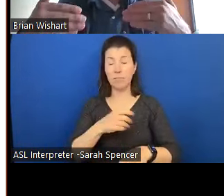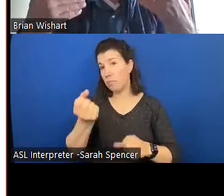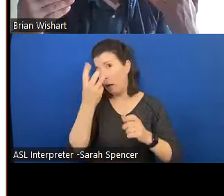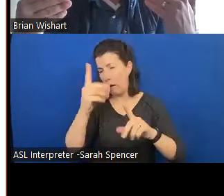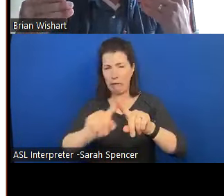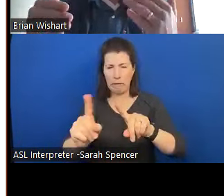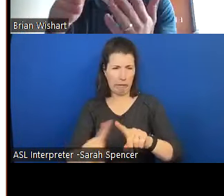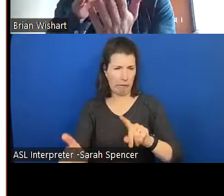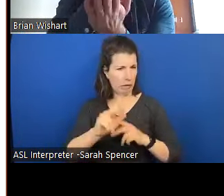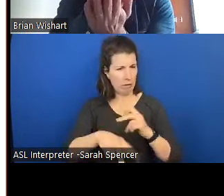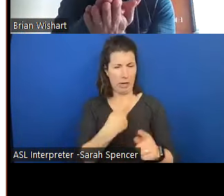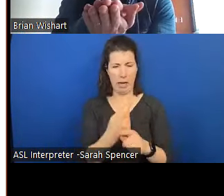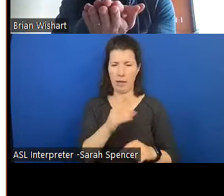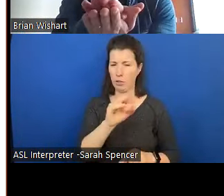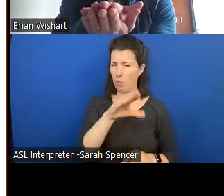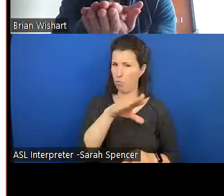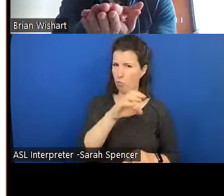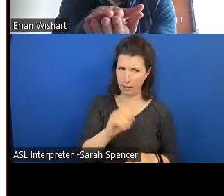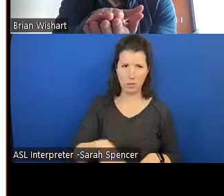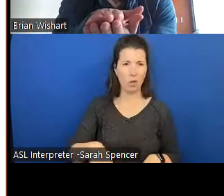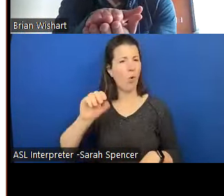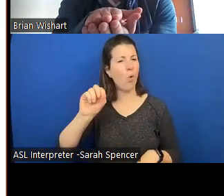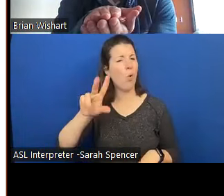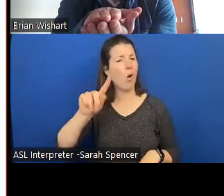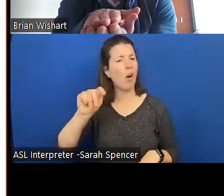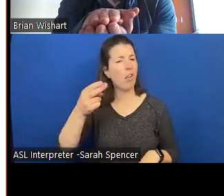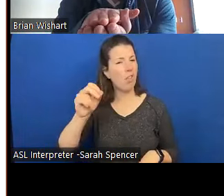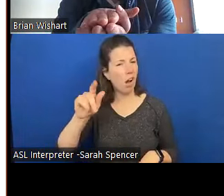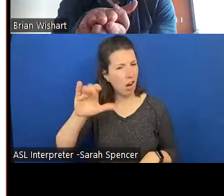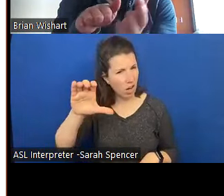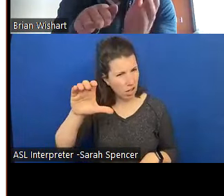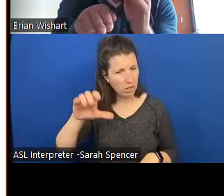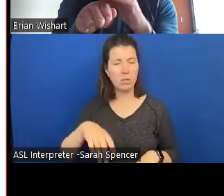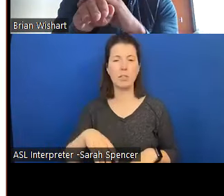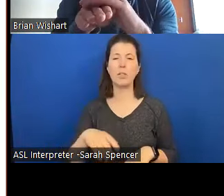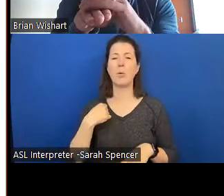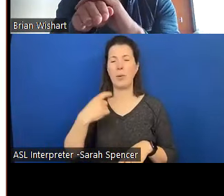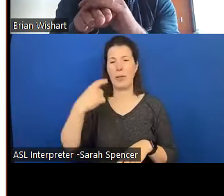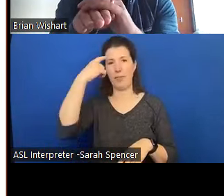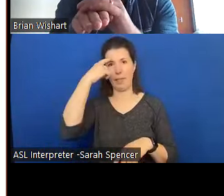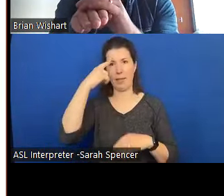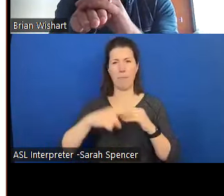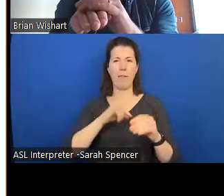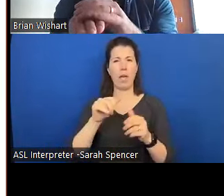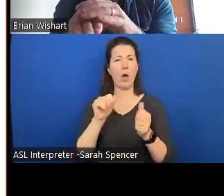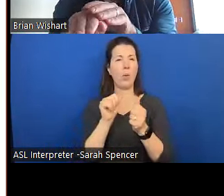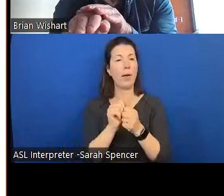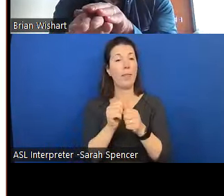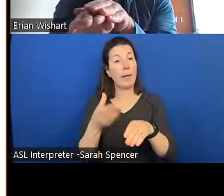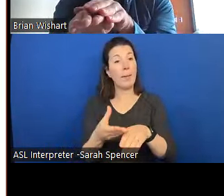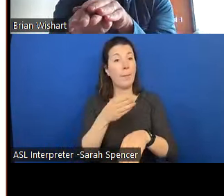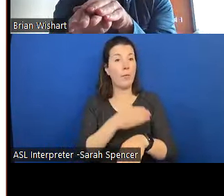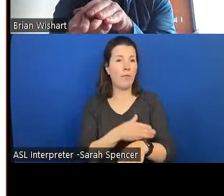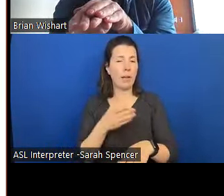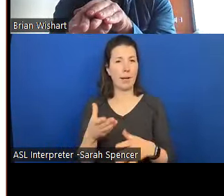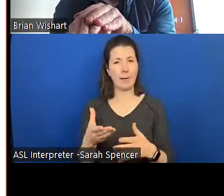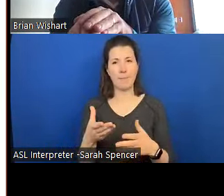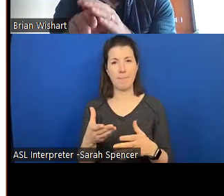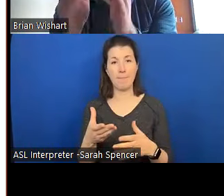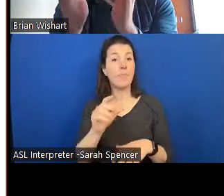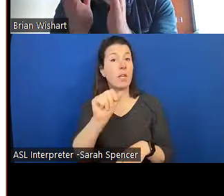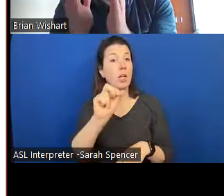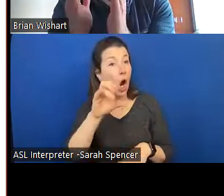orthotics or shoe inserts just sit within that bottom of the foot. We usually think about this with sort of improving our arch within